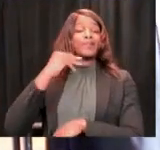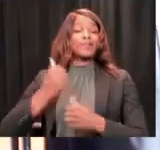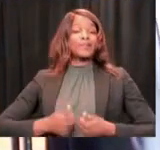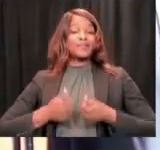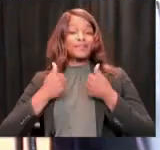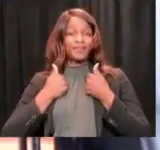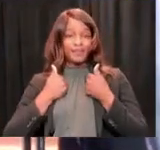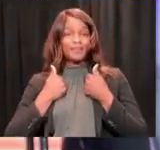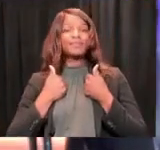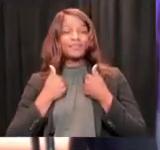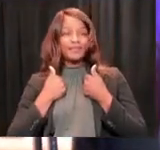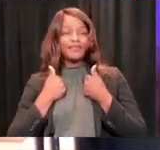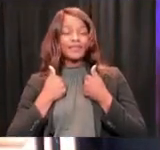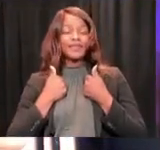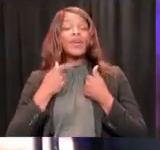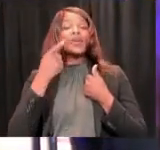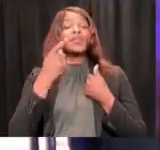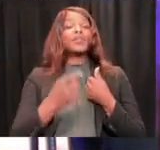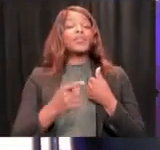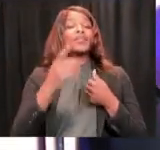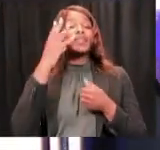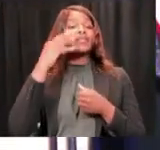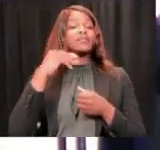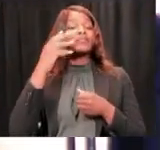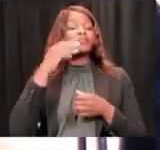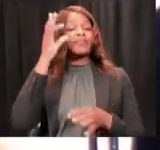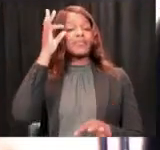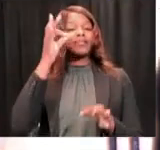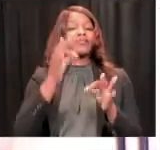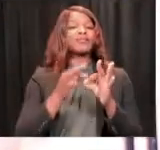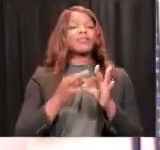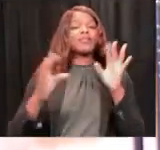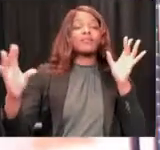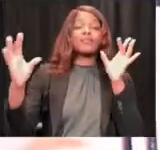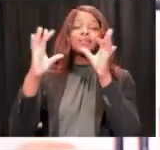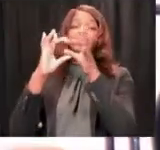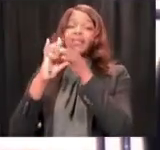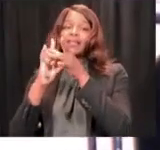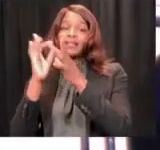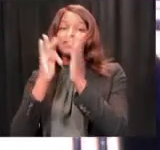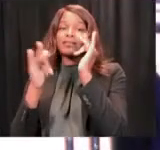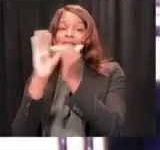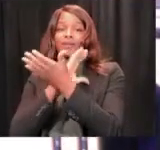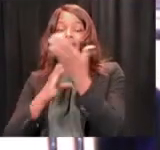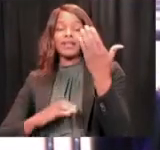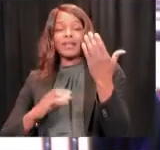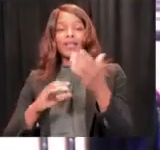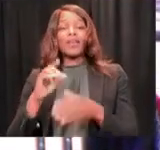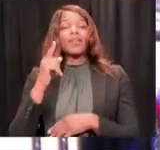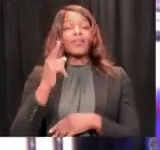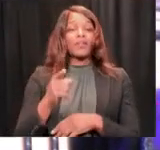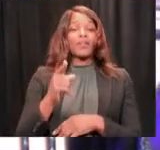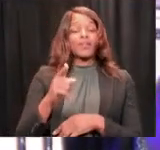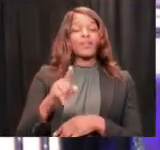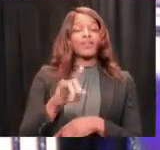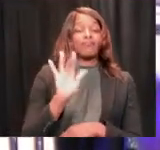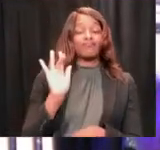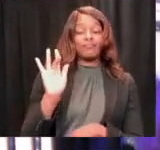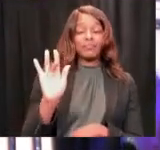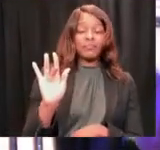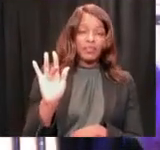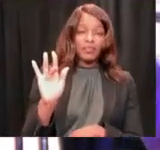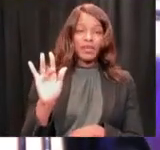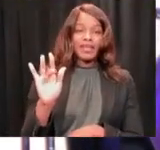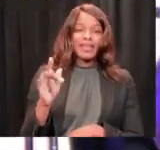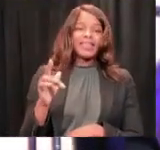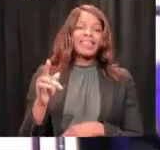your faith in Jesus Christ. What's your next step? Click that button on the screen. Go to our website, click on connect, and choose